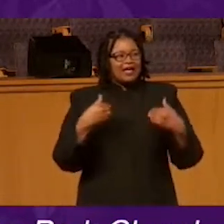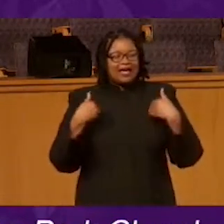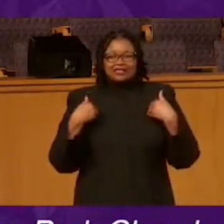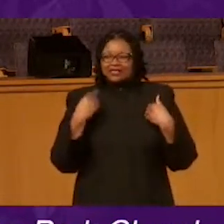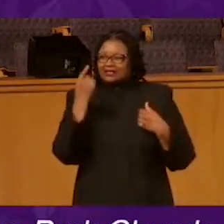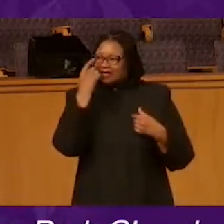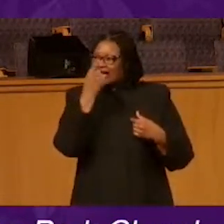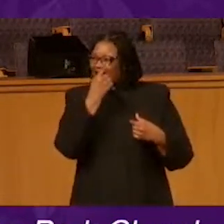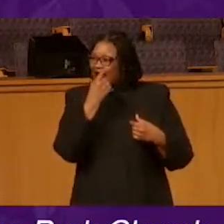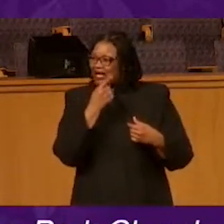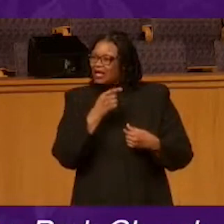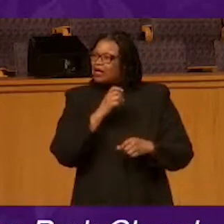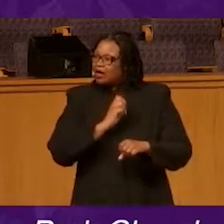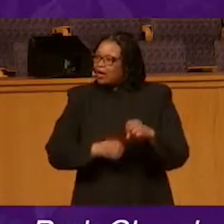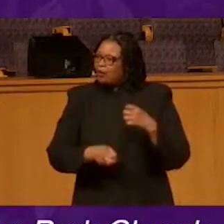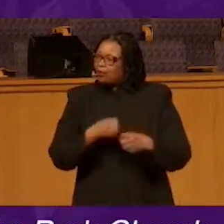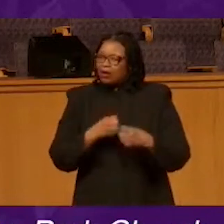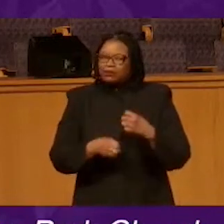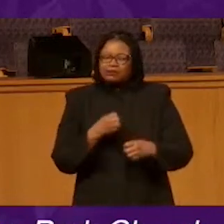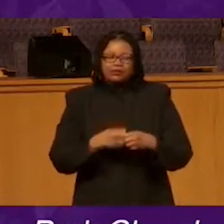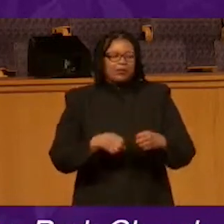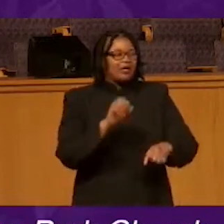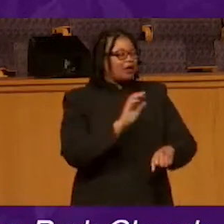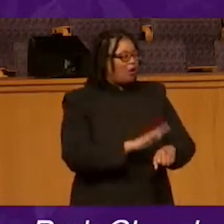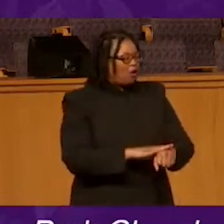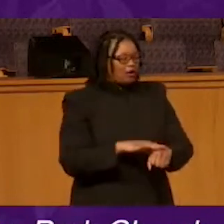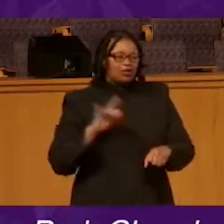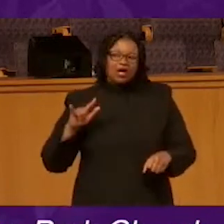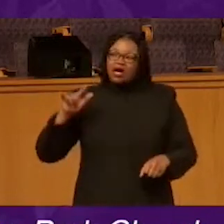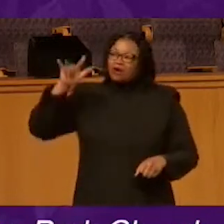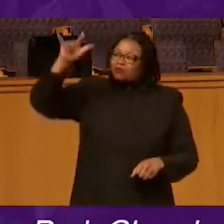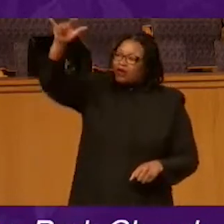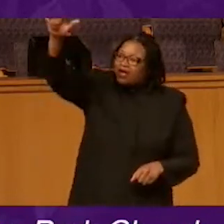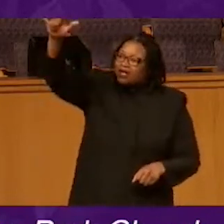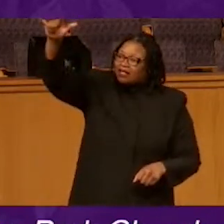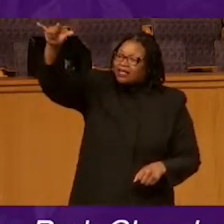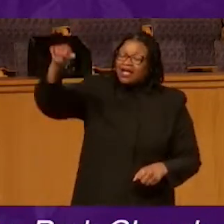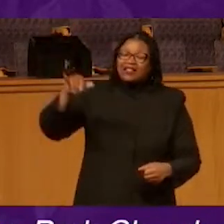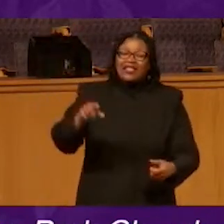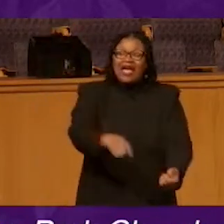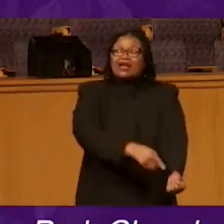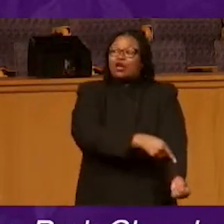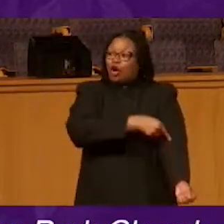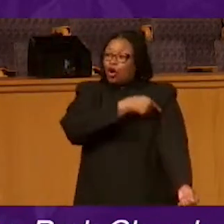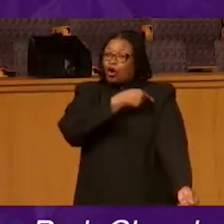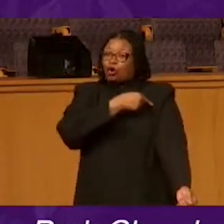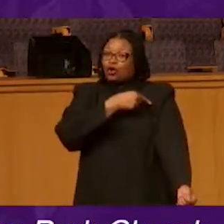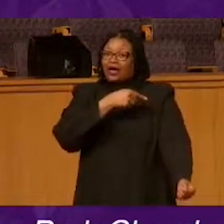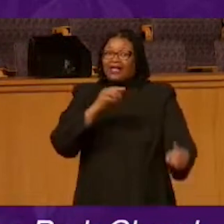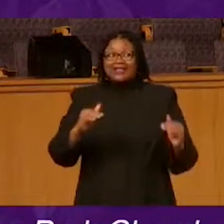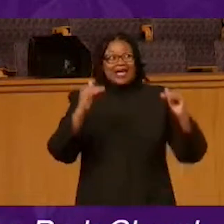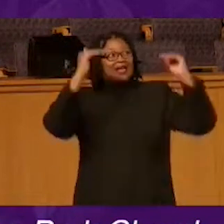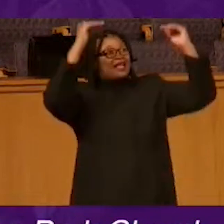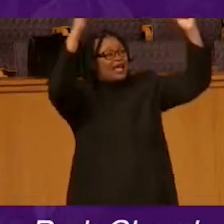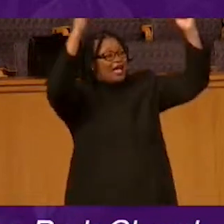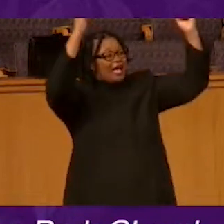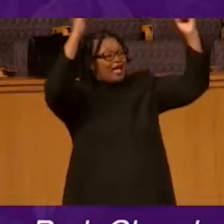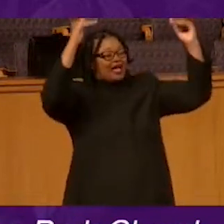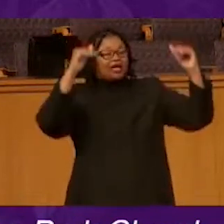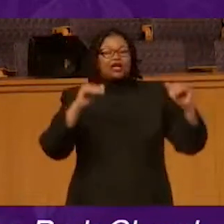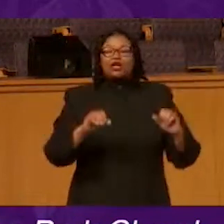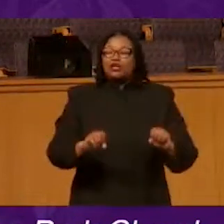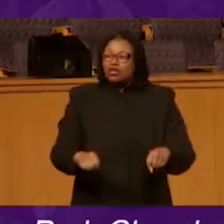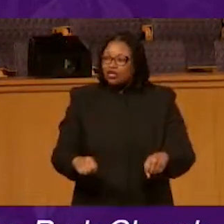eye issues, and so being on a flight that long, that high, could